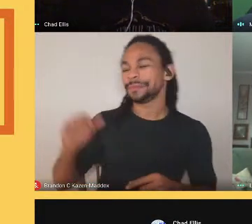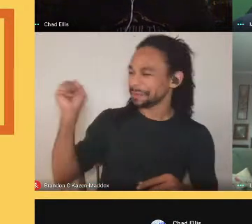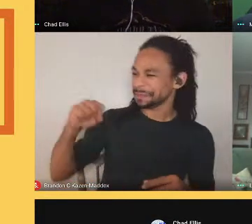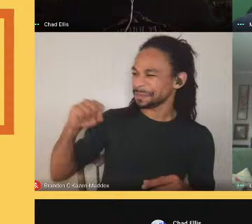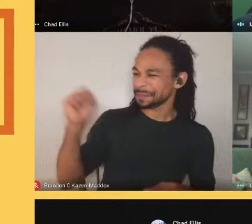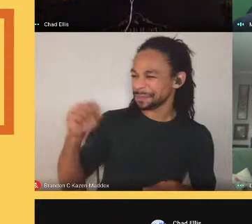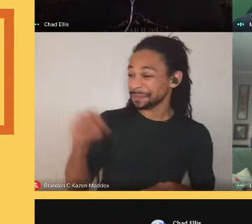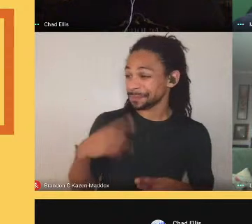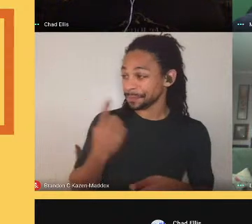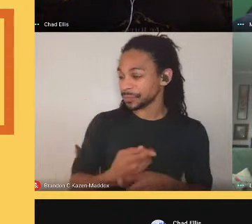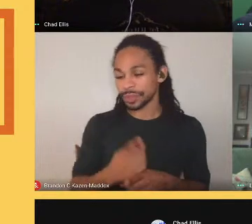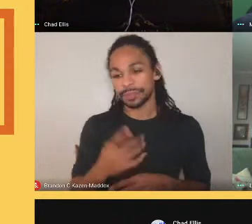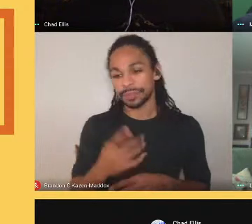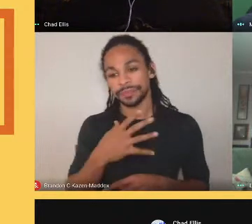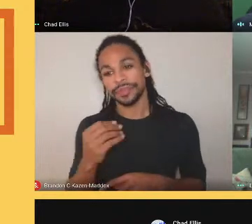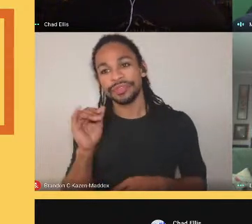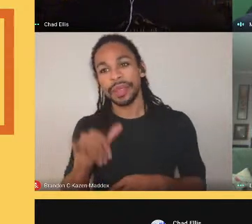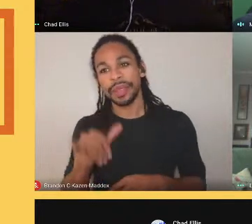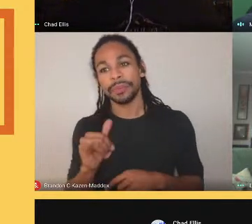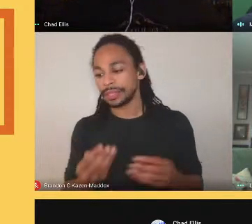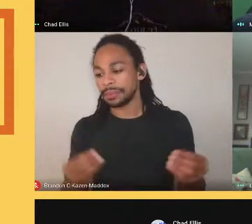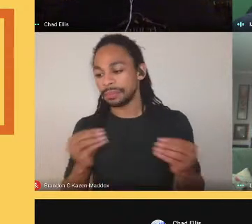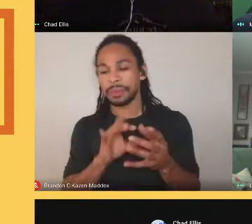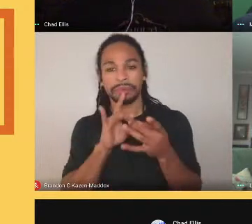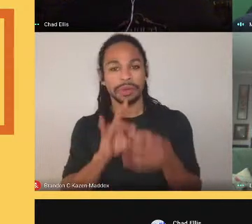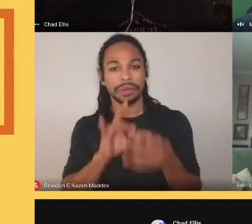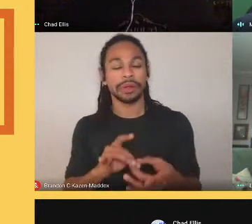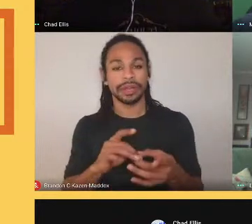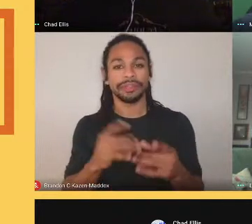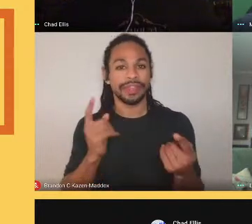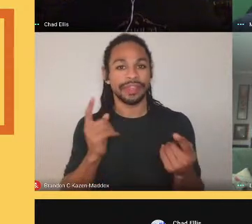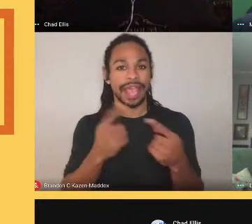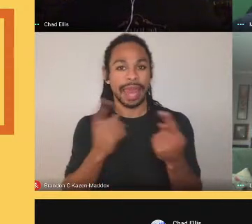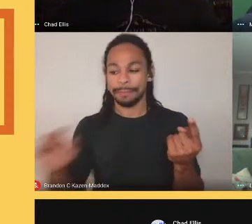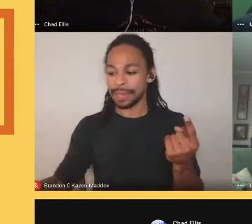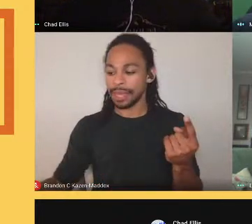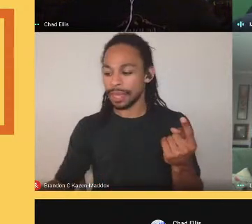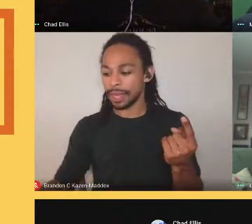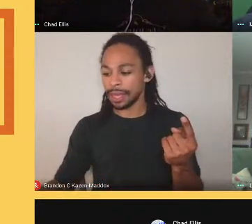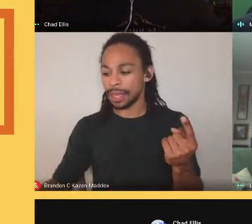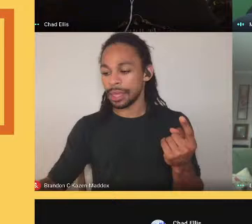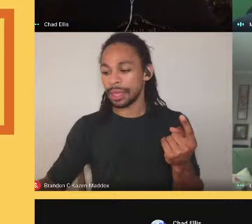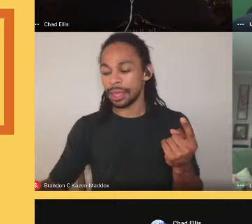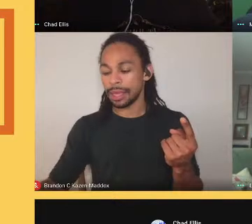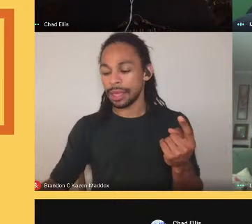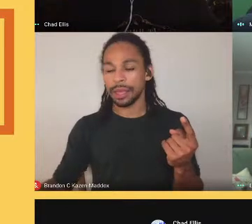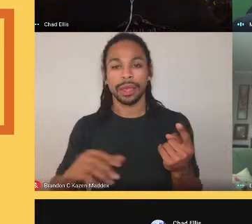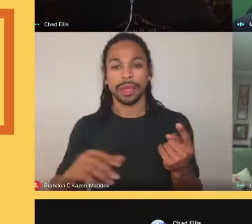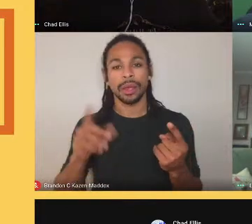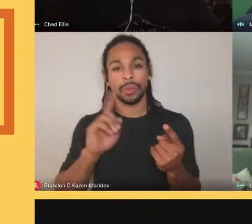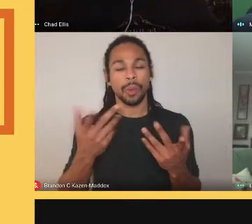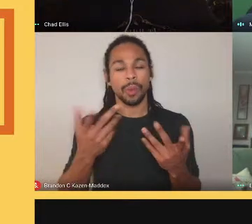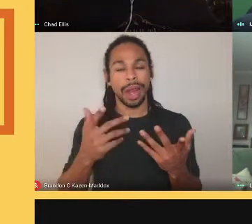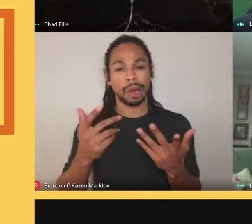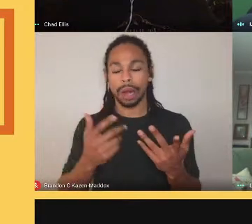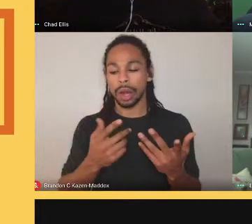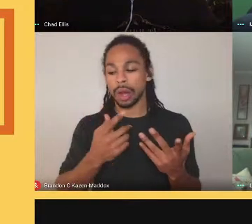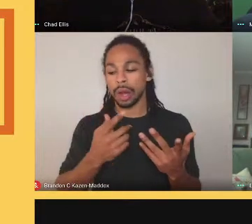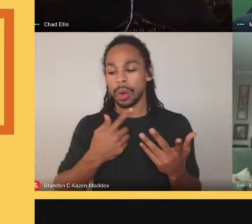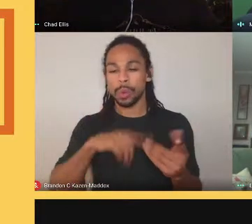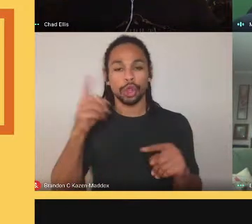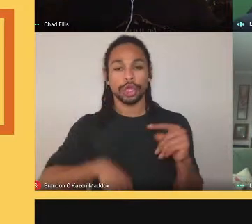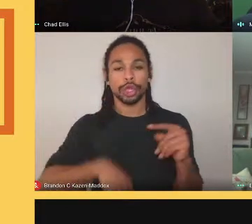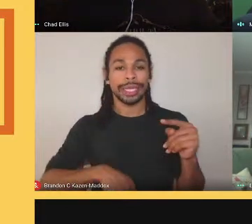the enemy was such where not fighting them was not quite an option. That was almost a